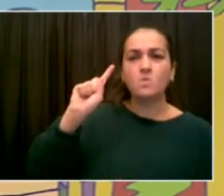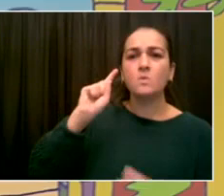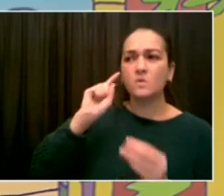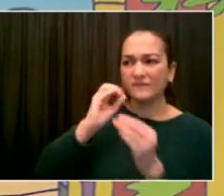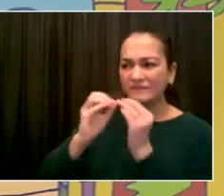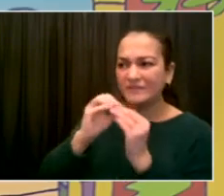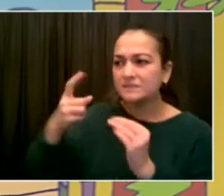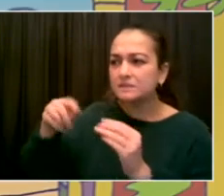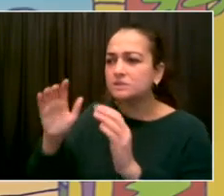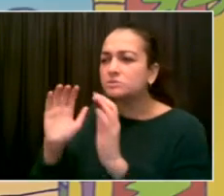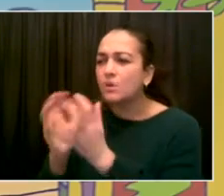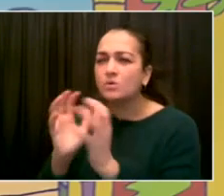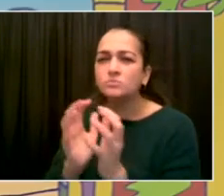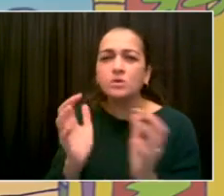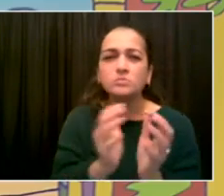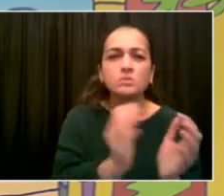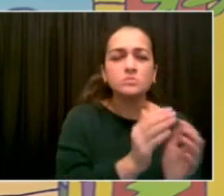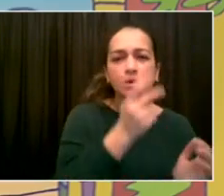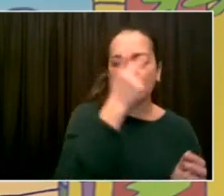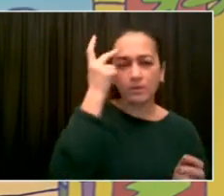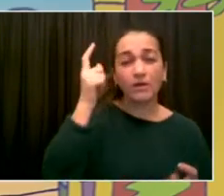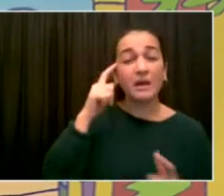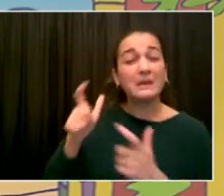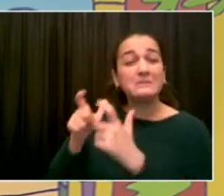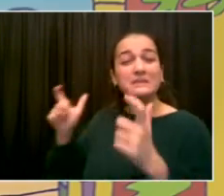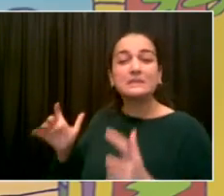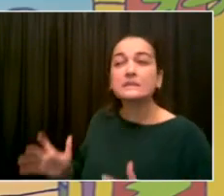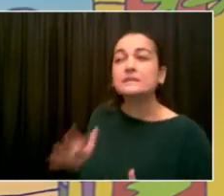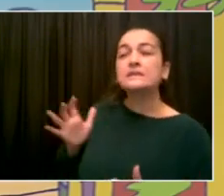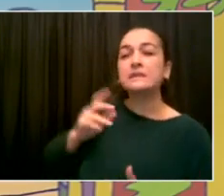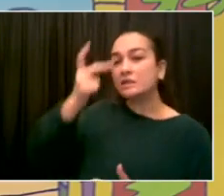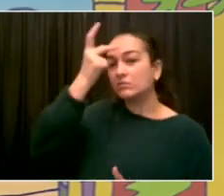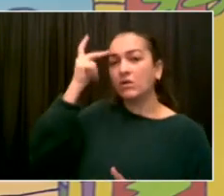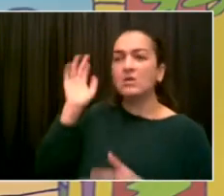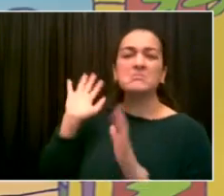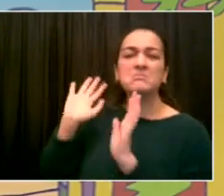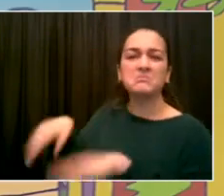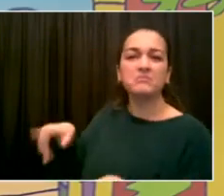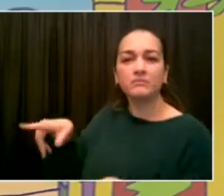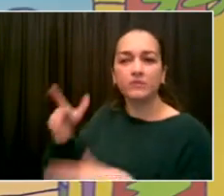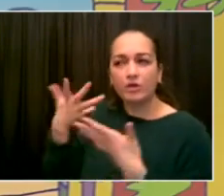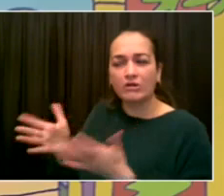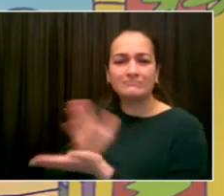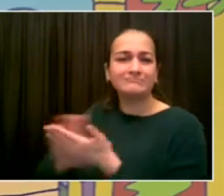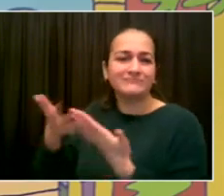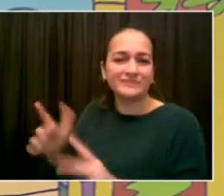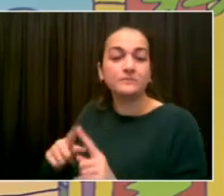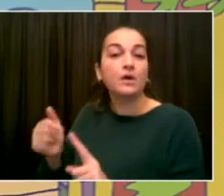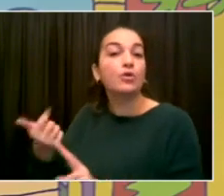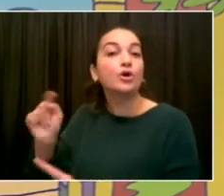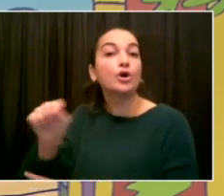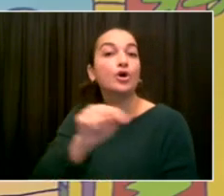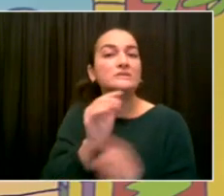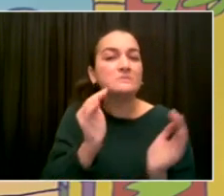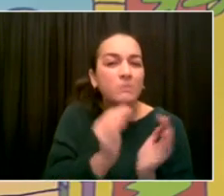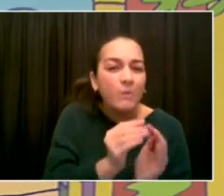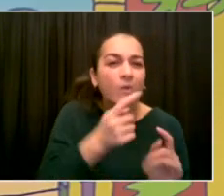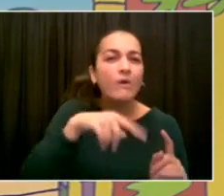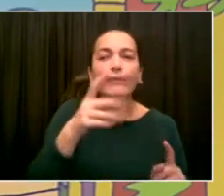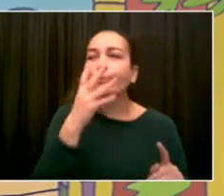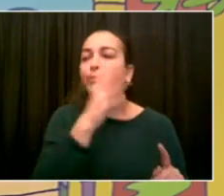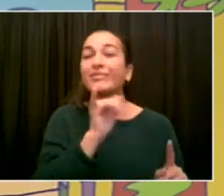is, Department of Parks is listening. We're listening to local elected officials, community boards, community members. We want to hear